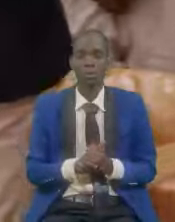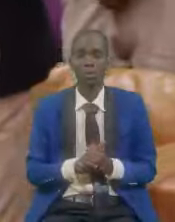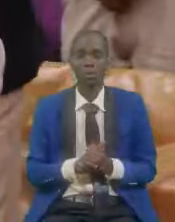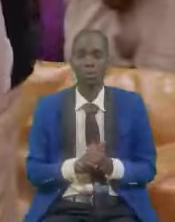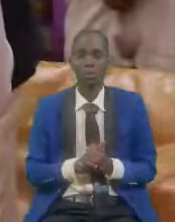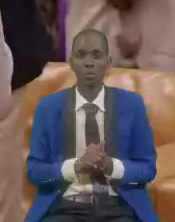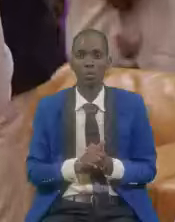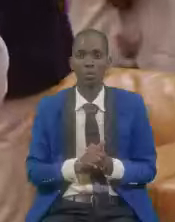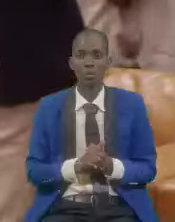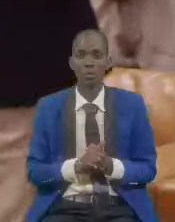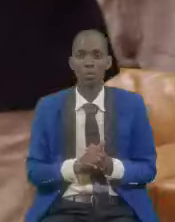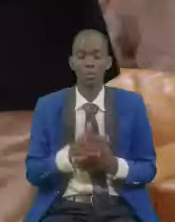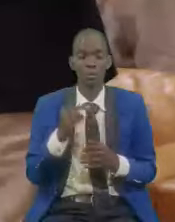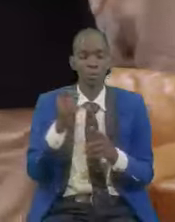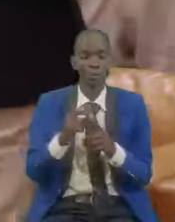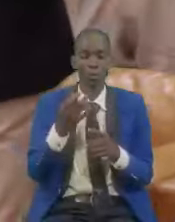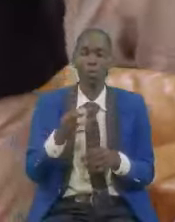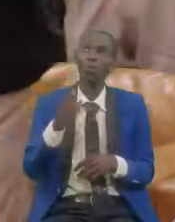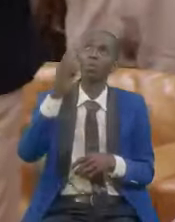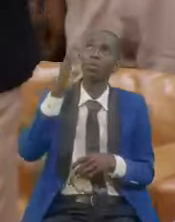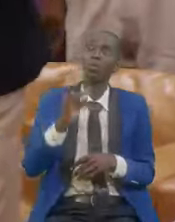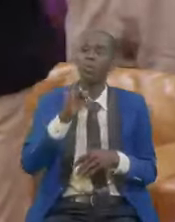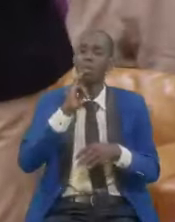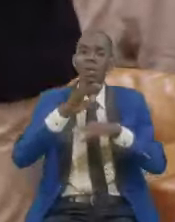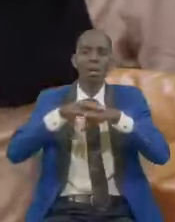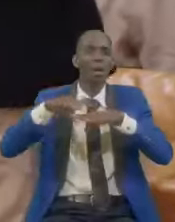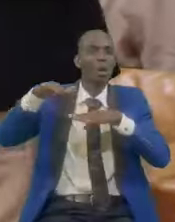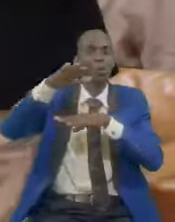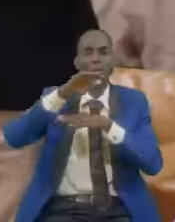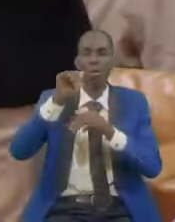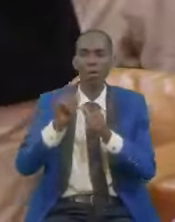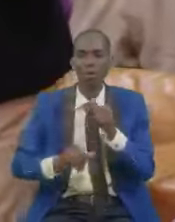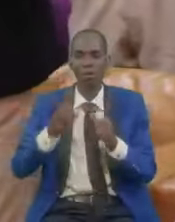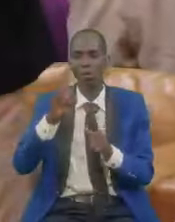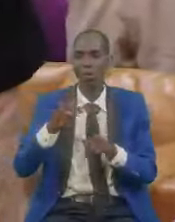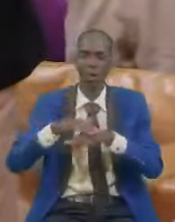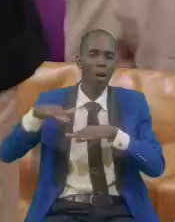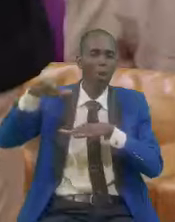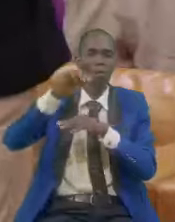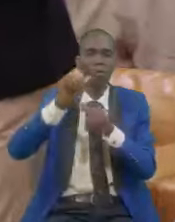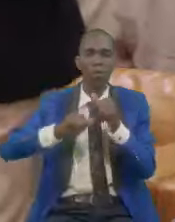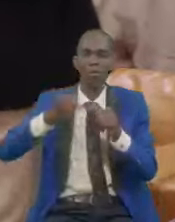The word of God is above everyone, above every preacher,